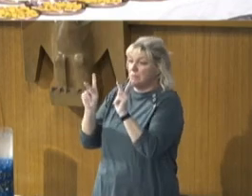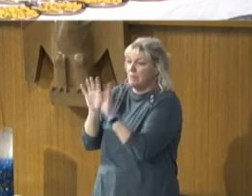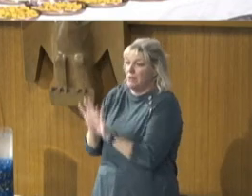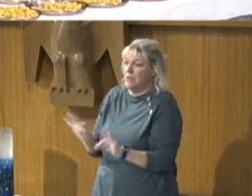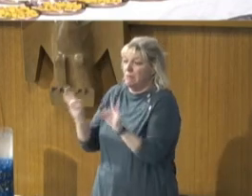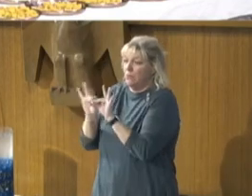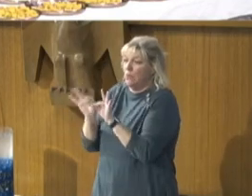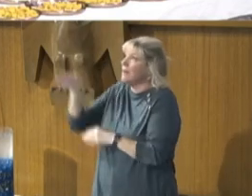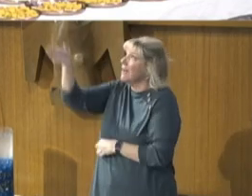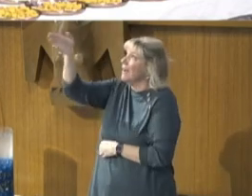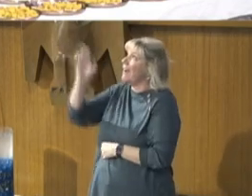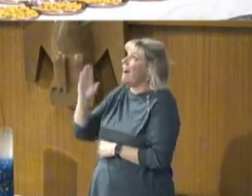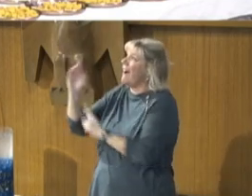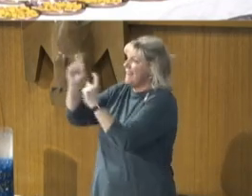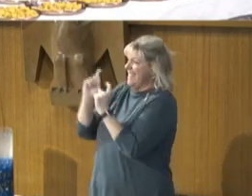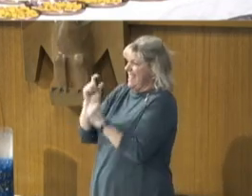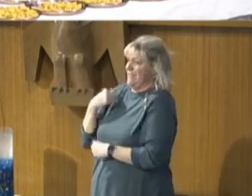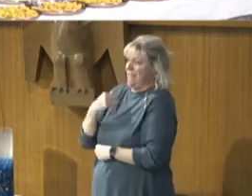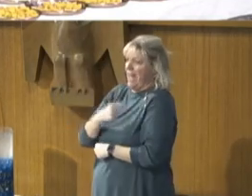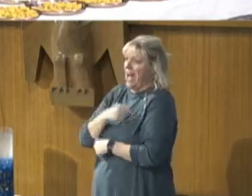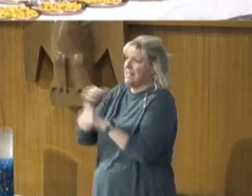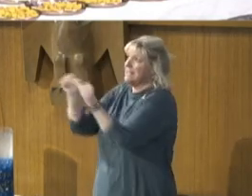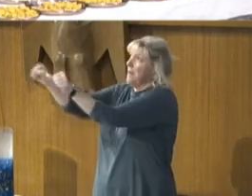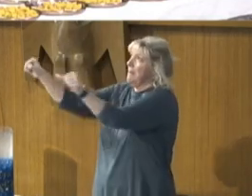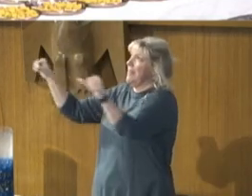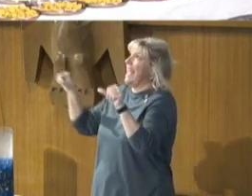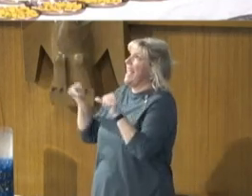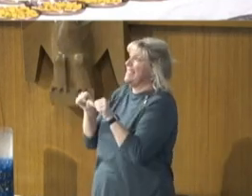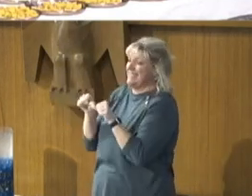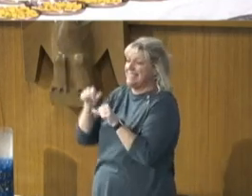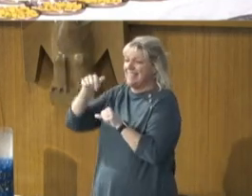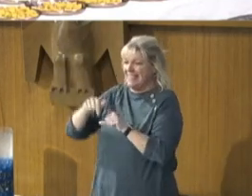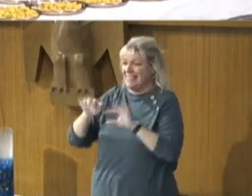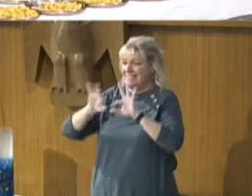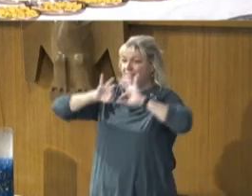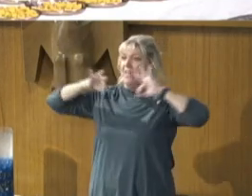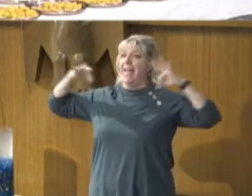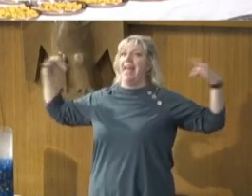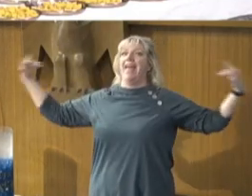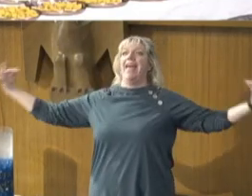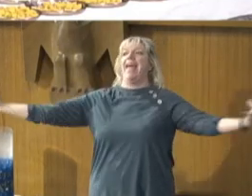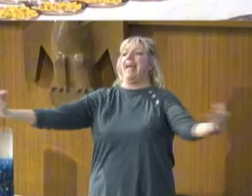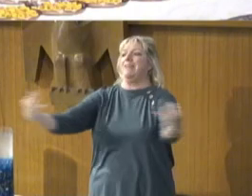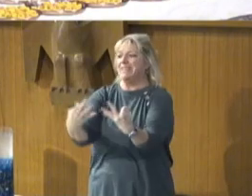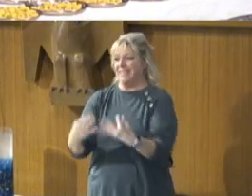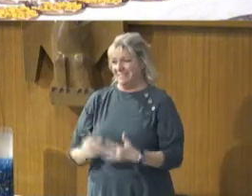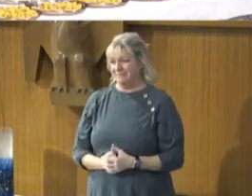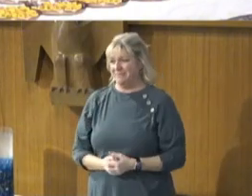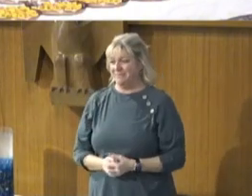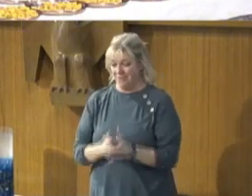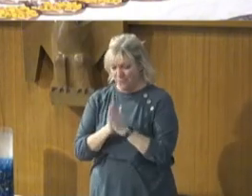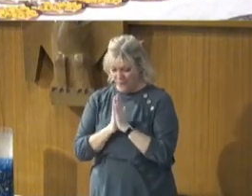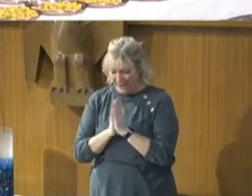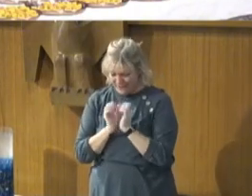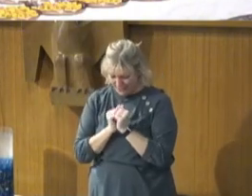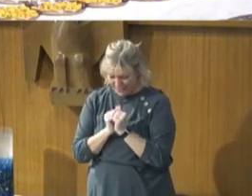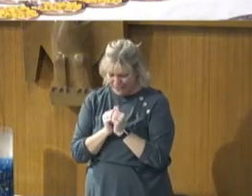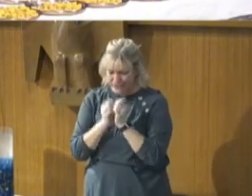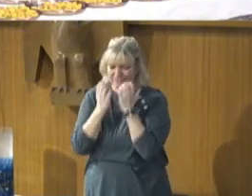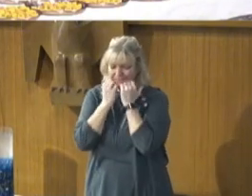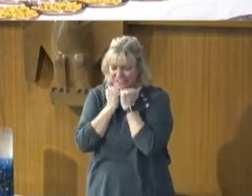of us a place in this big, expanding faith family tree. Let's pray together. Dear Jesus,